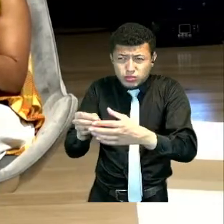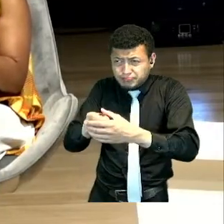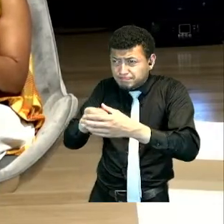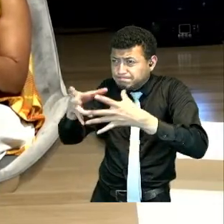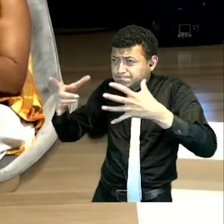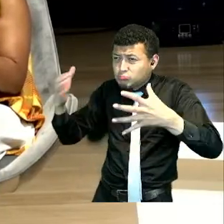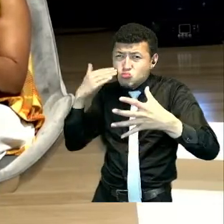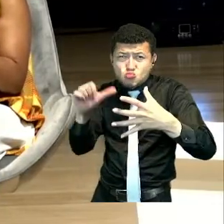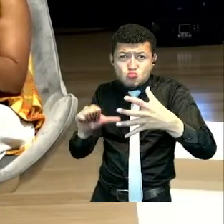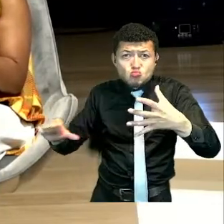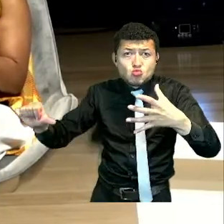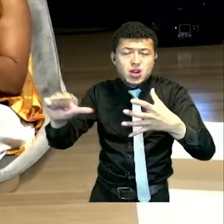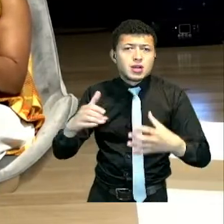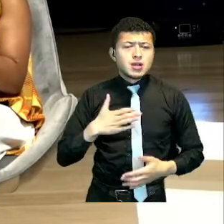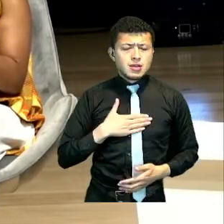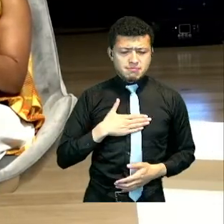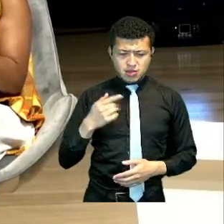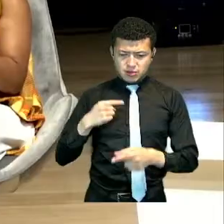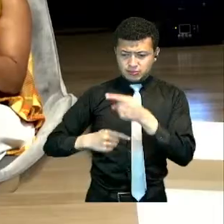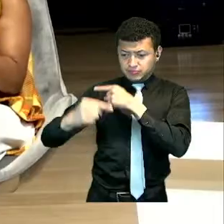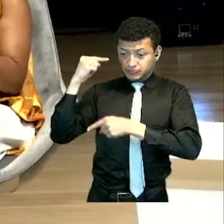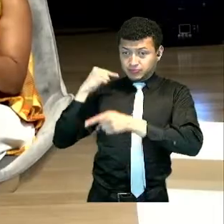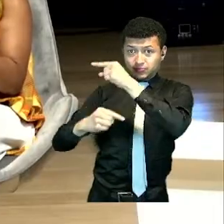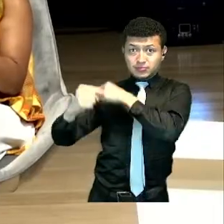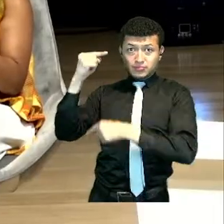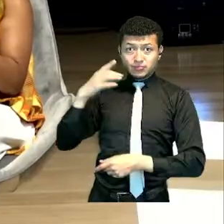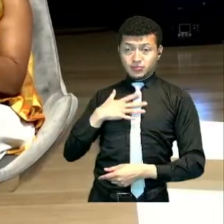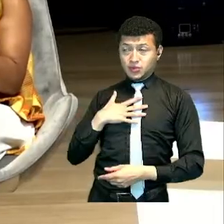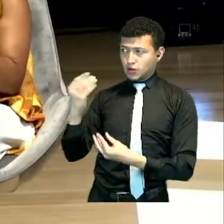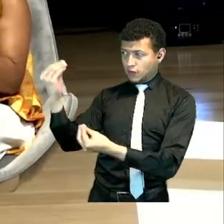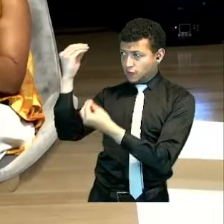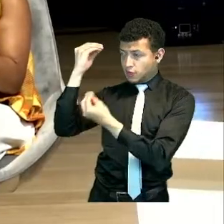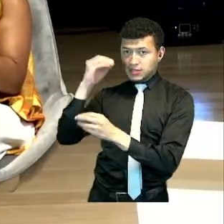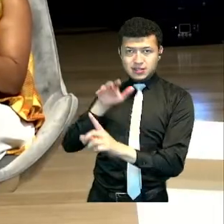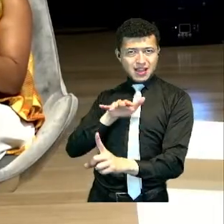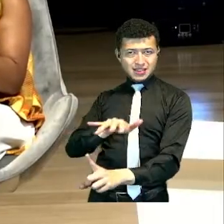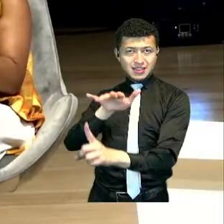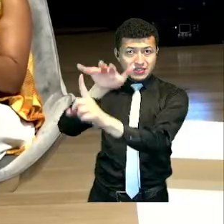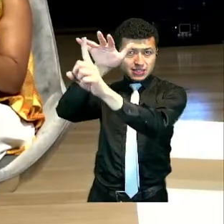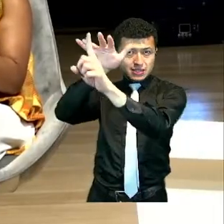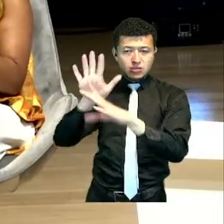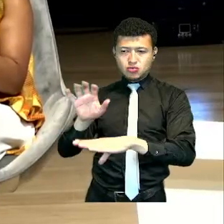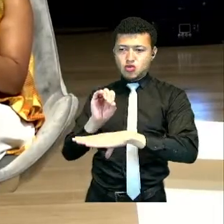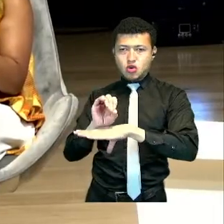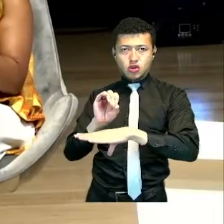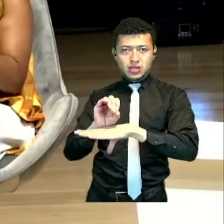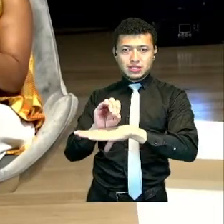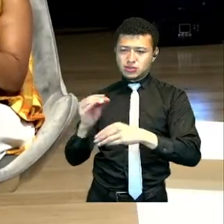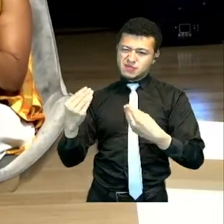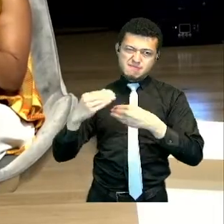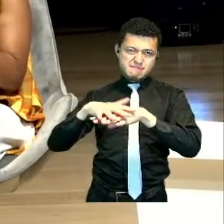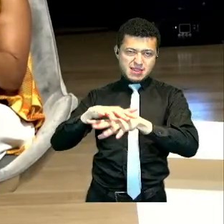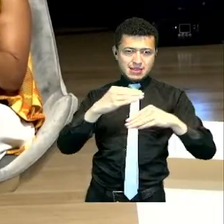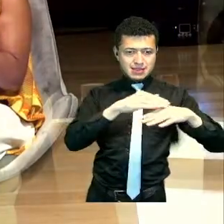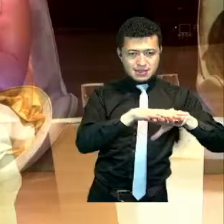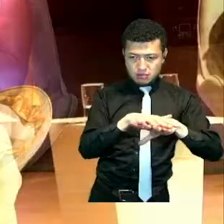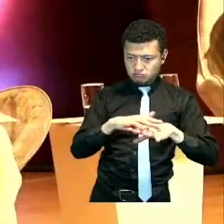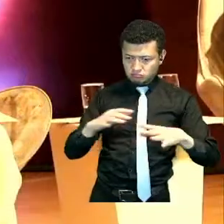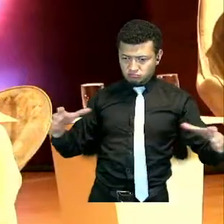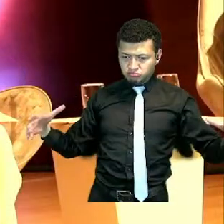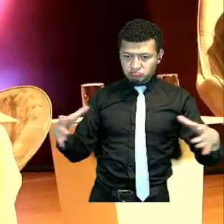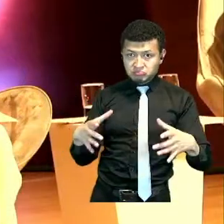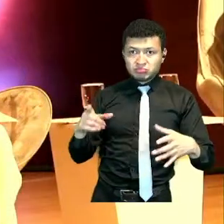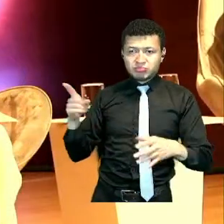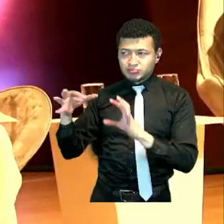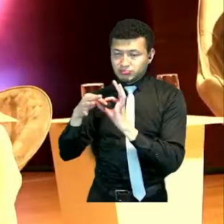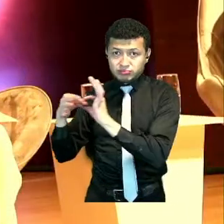Then recognize all these great women. And I come from a lineage of activists. I've